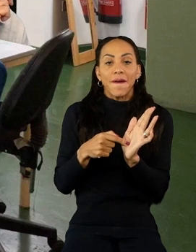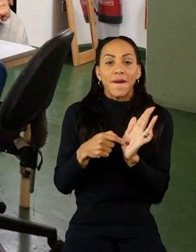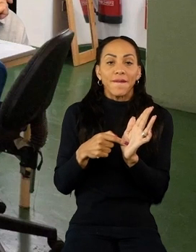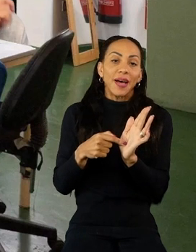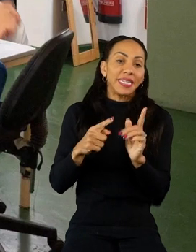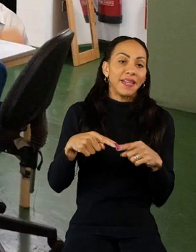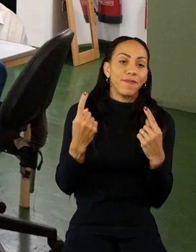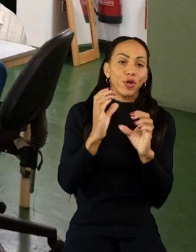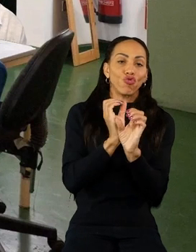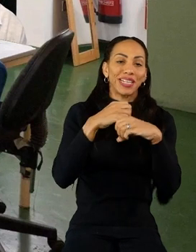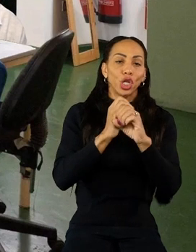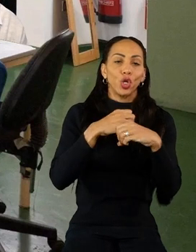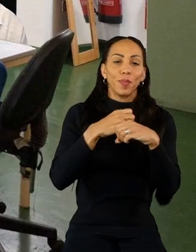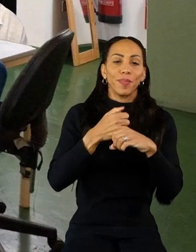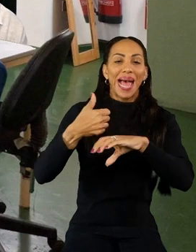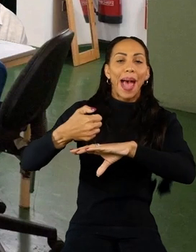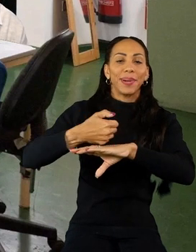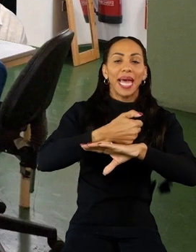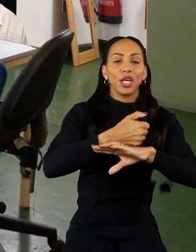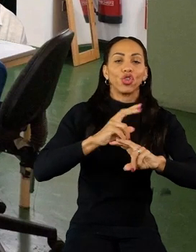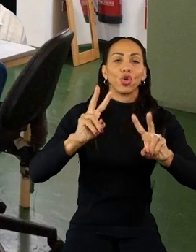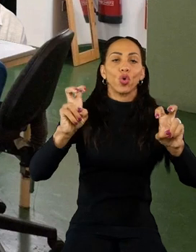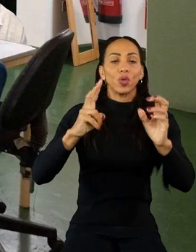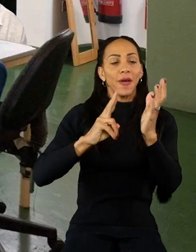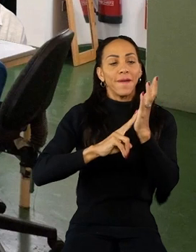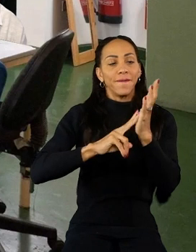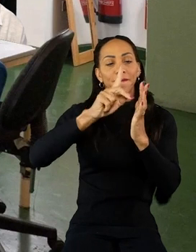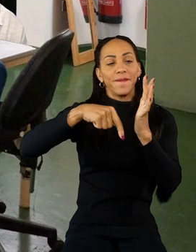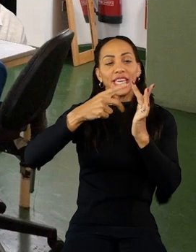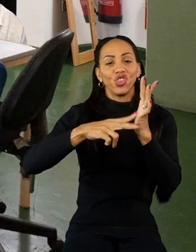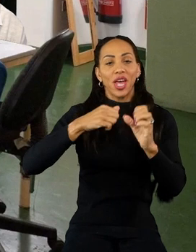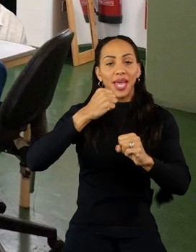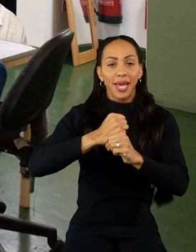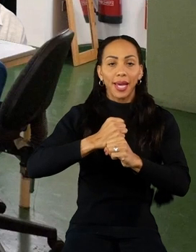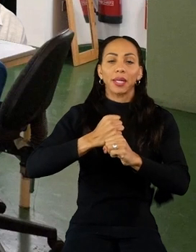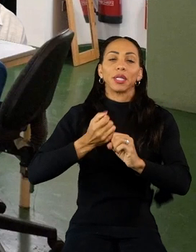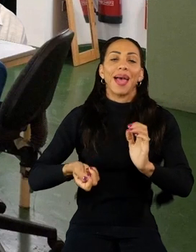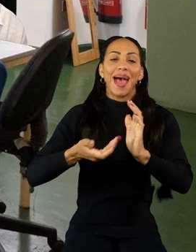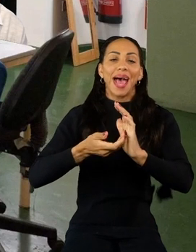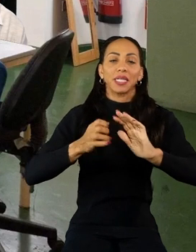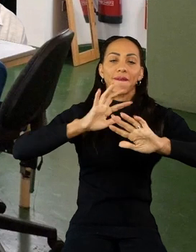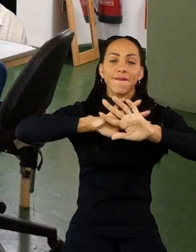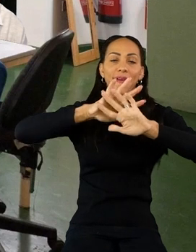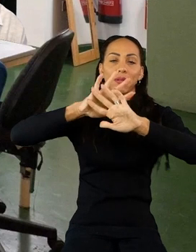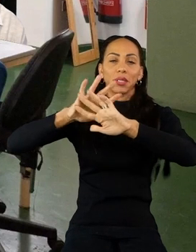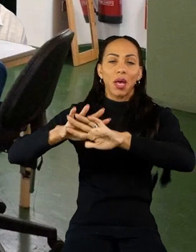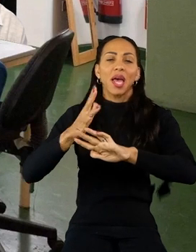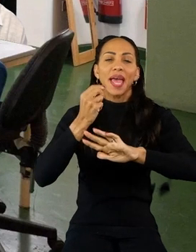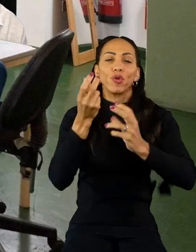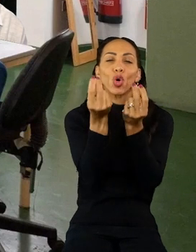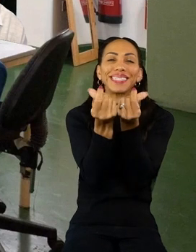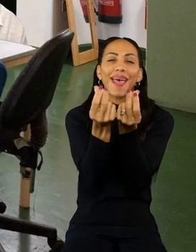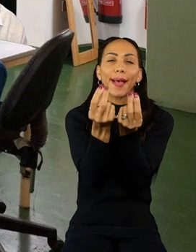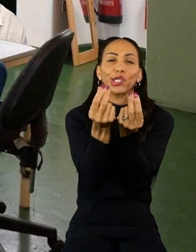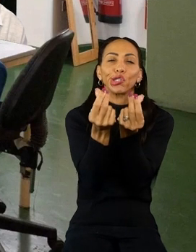I incorporated another bit of software, which is called Resolume, which is a VJing software application that allows you to create your